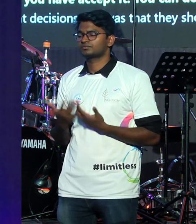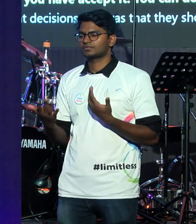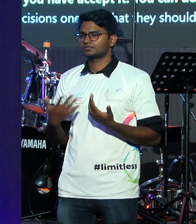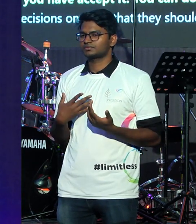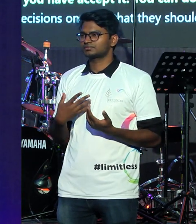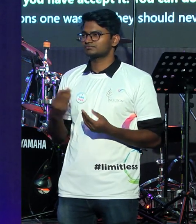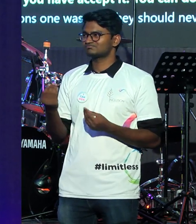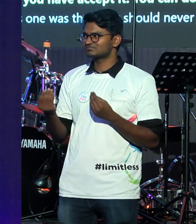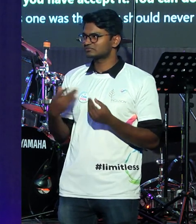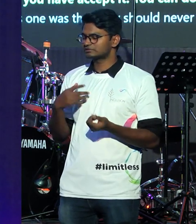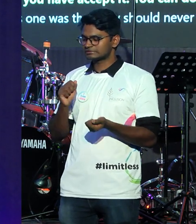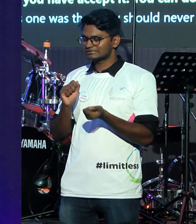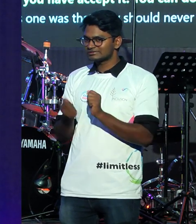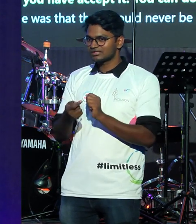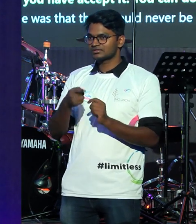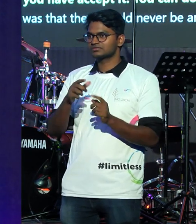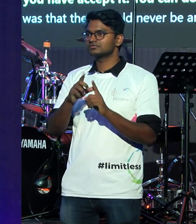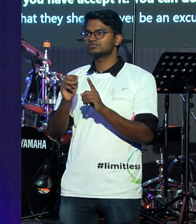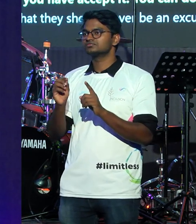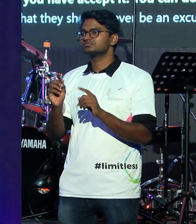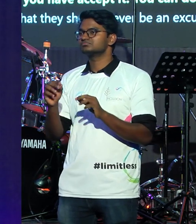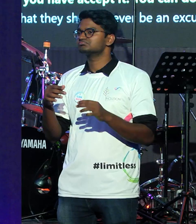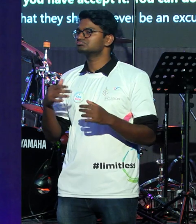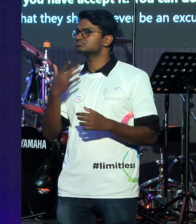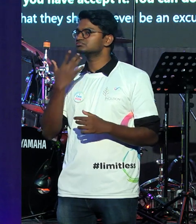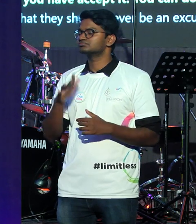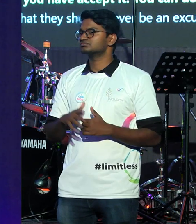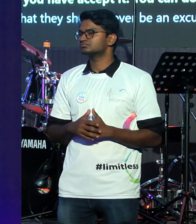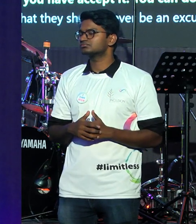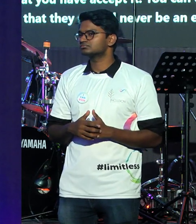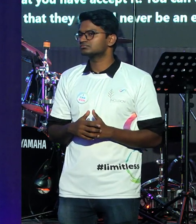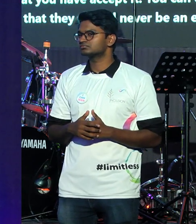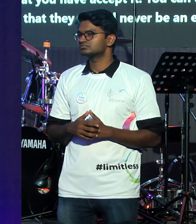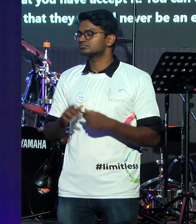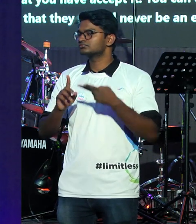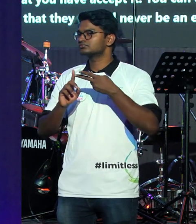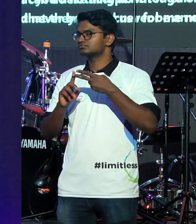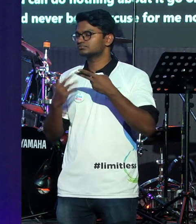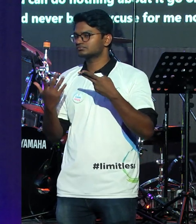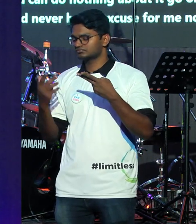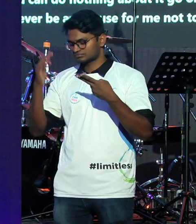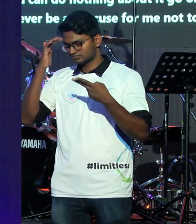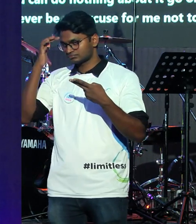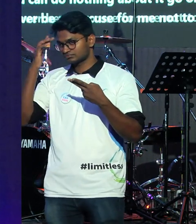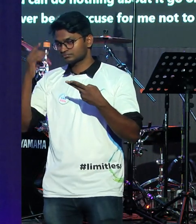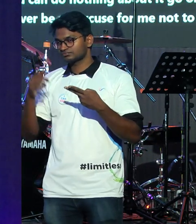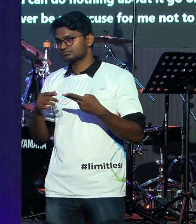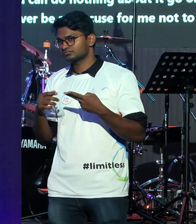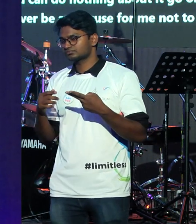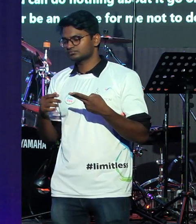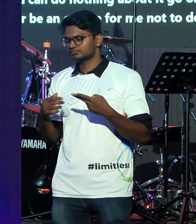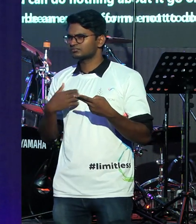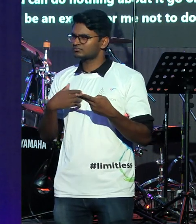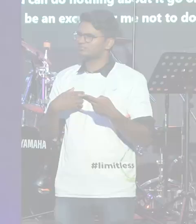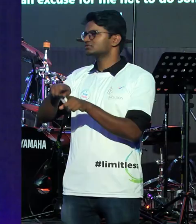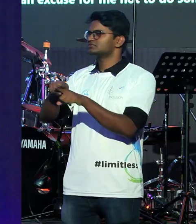me not to do something. Okay? Second is, I am a normal